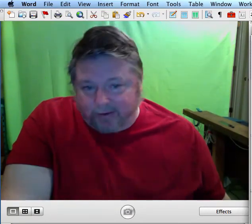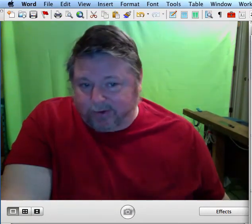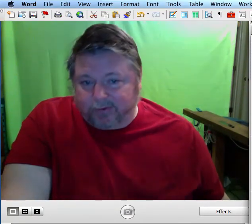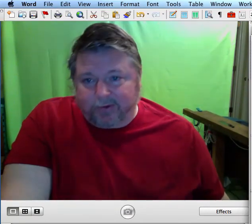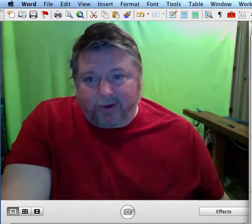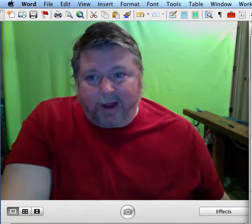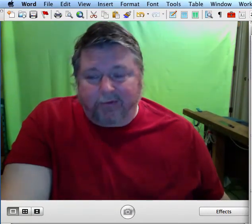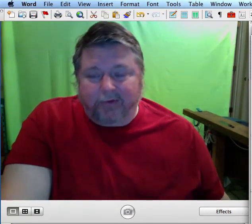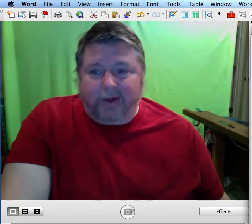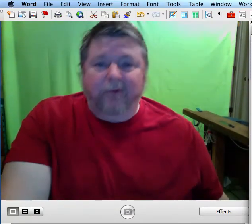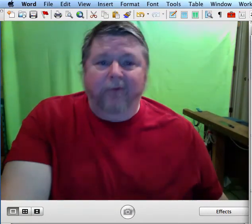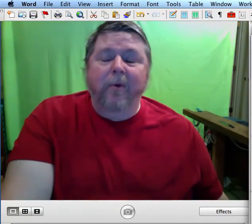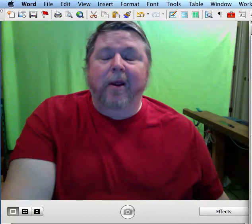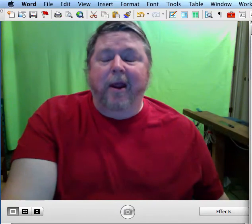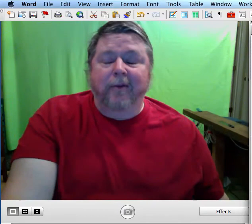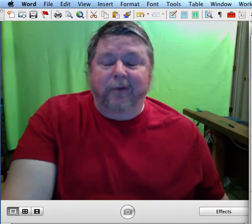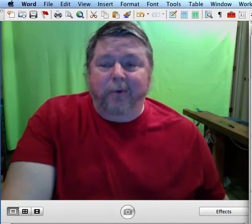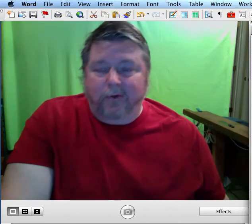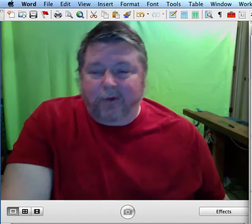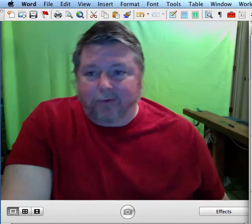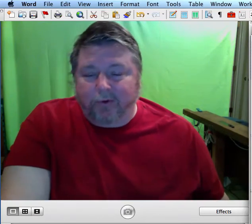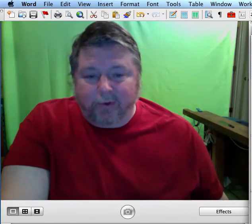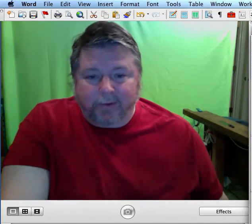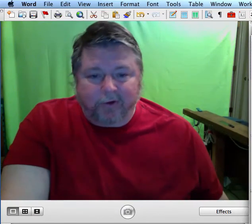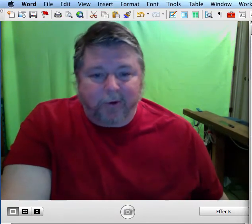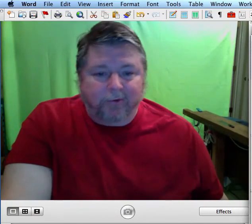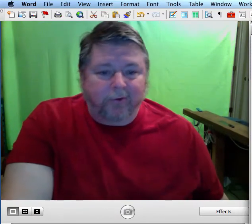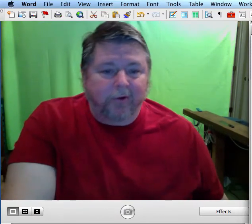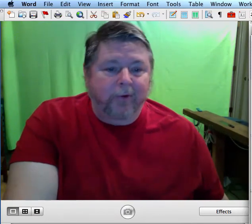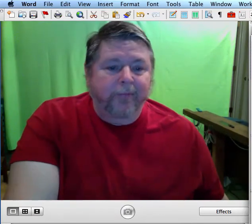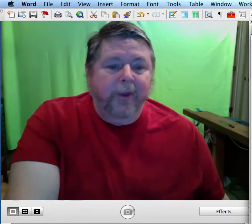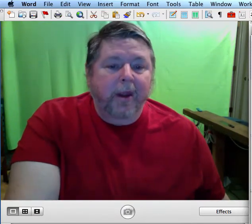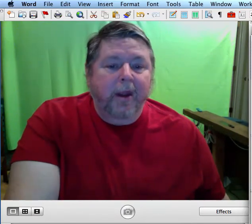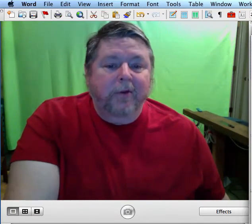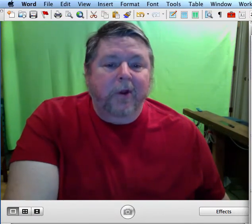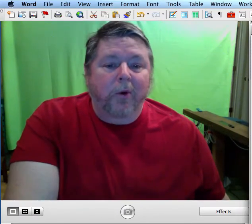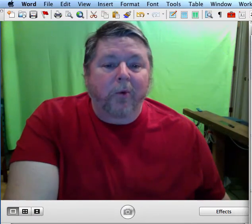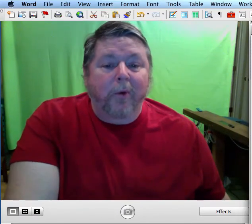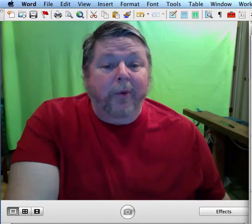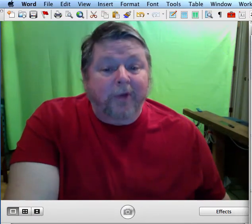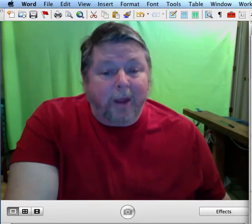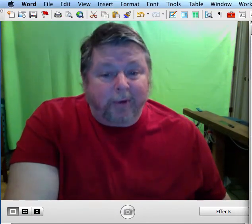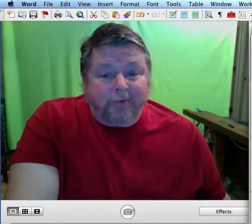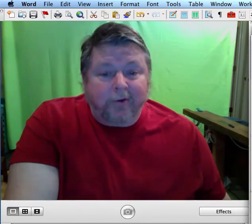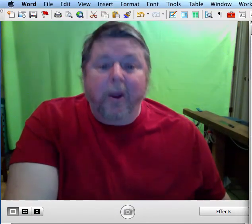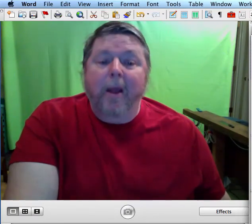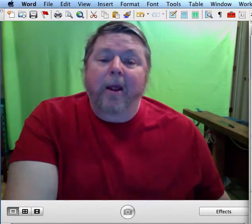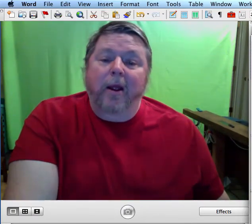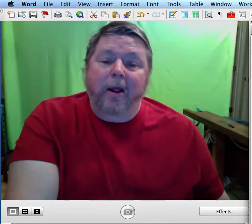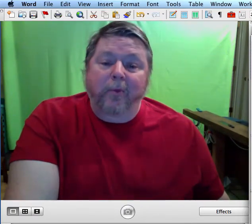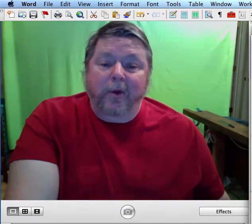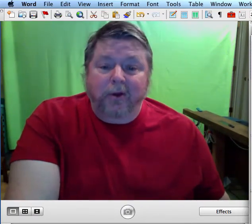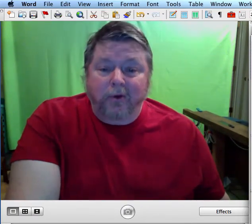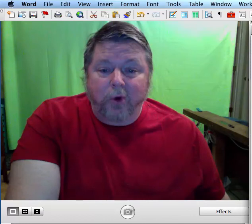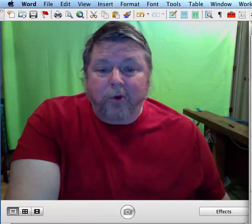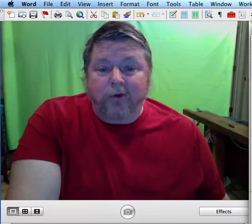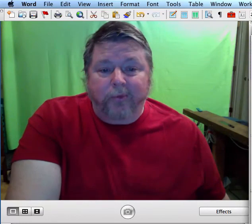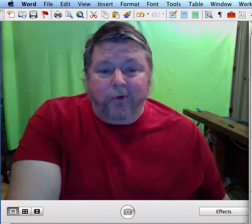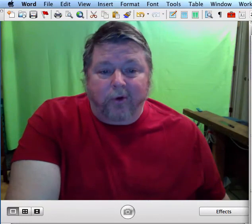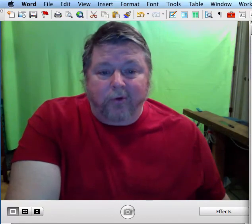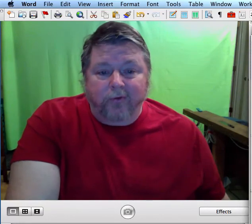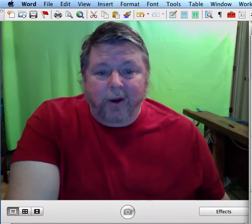And just so that I have a sense of, what kind of experiences have you exposed yourself to? So, what were the topics? So, what did you,